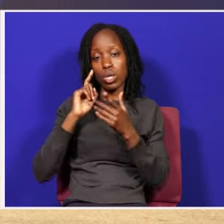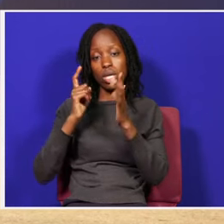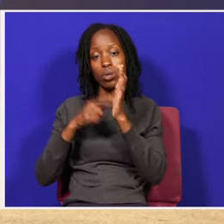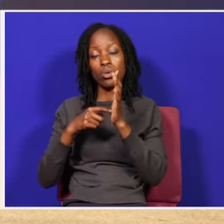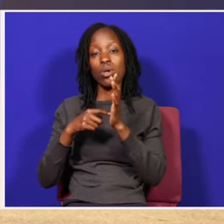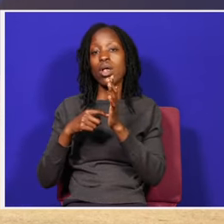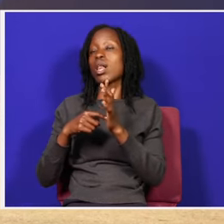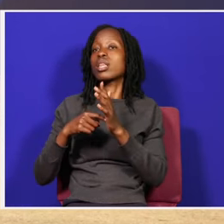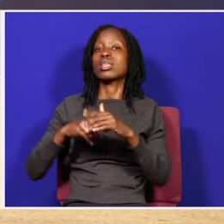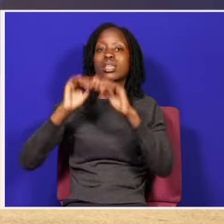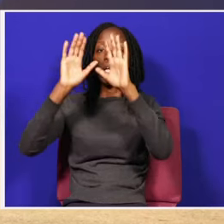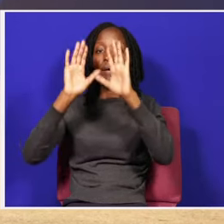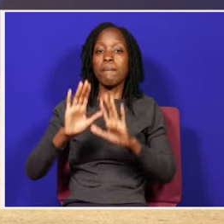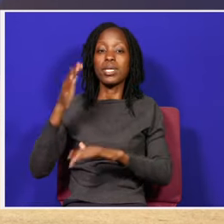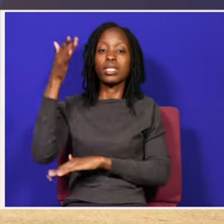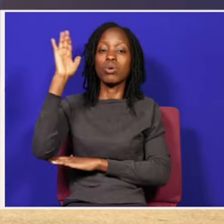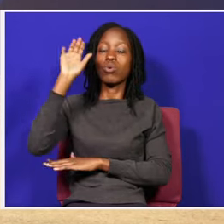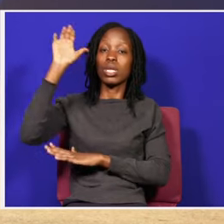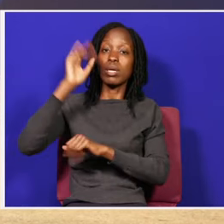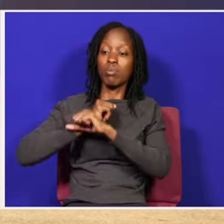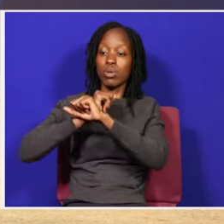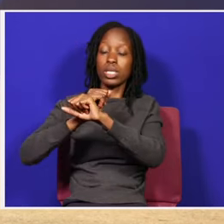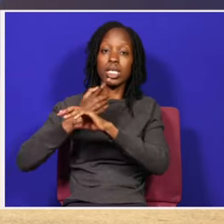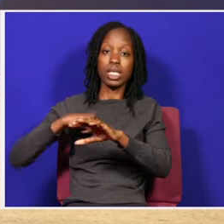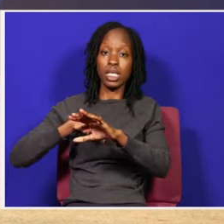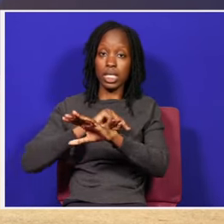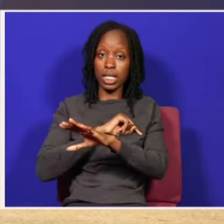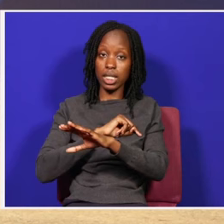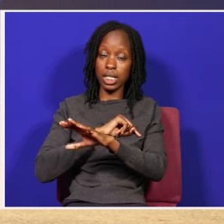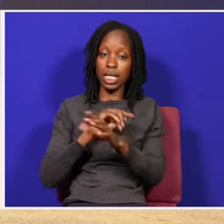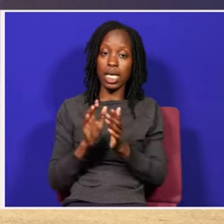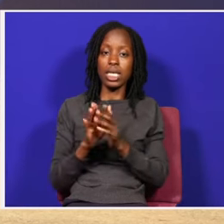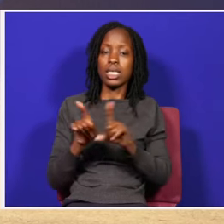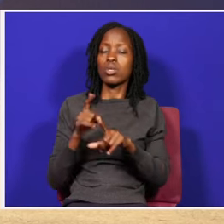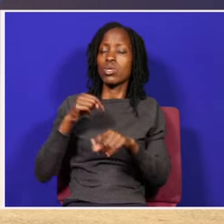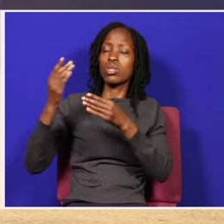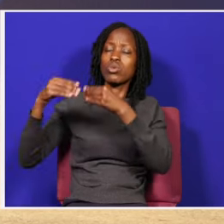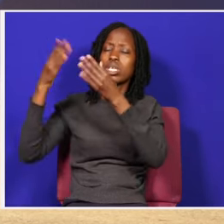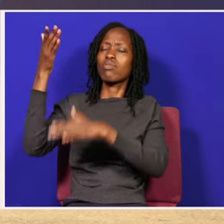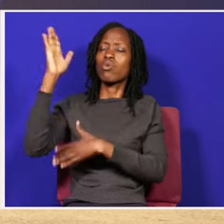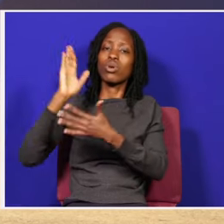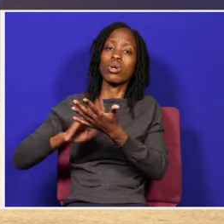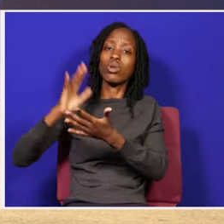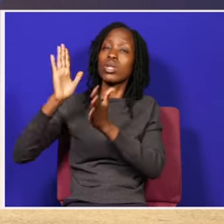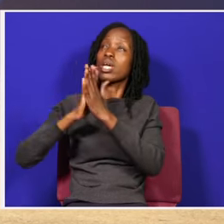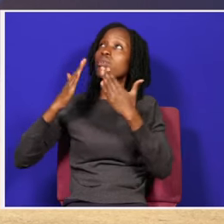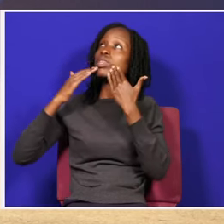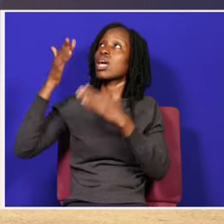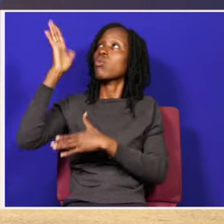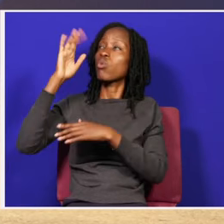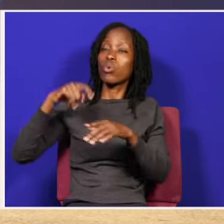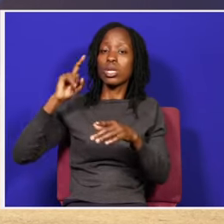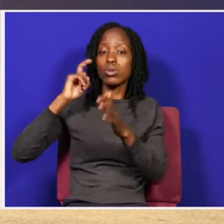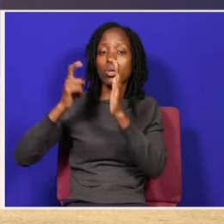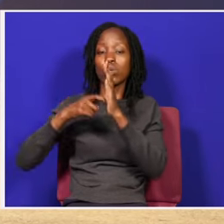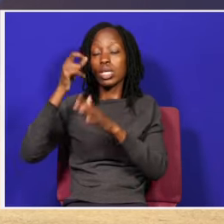this wonderful God who has kept us, who has watched over us. We need to glorify Him. We need to thank Him. We need to